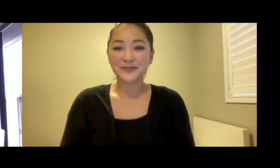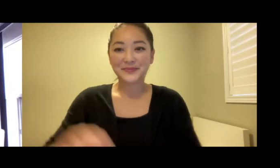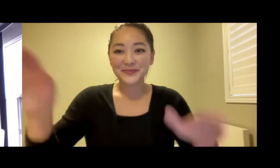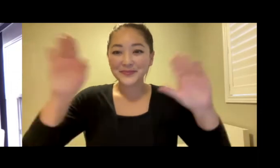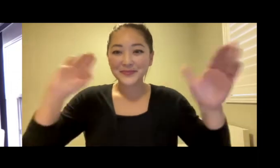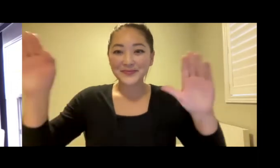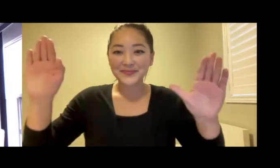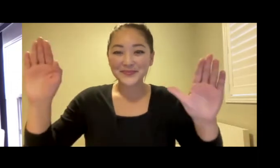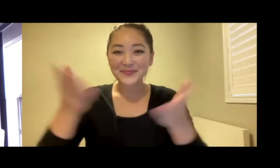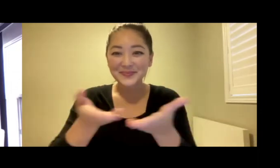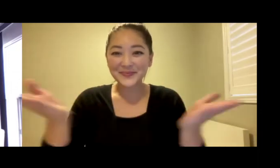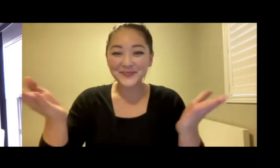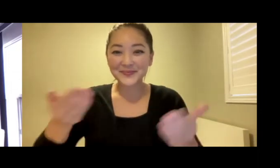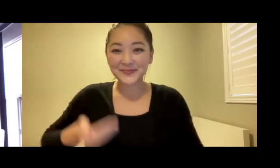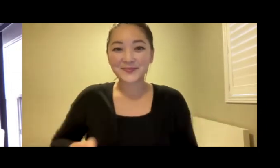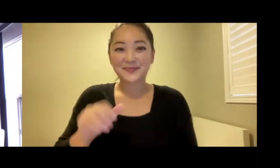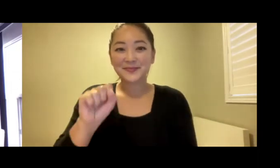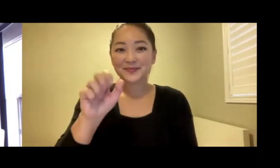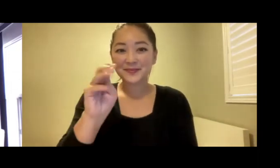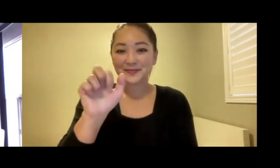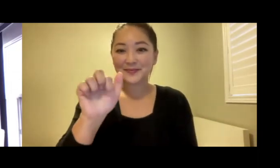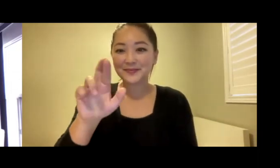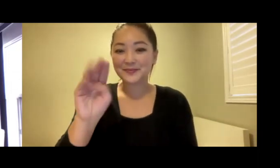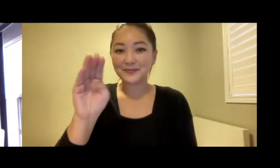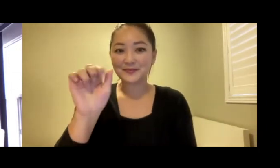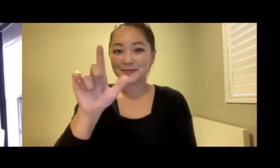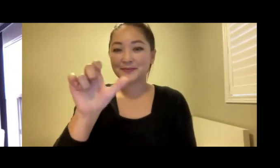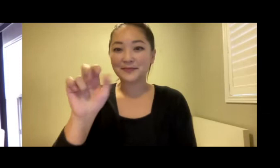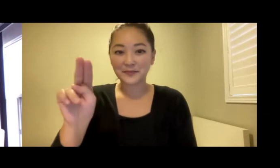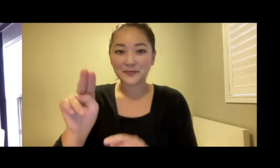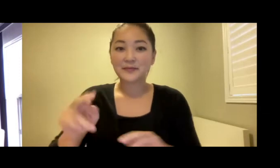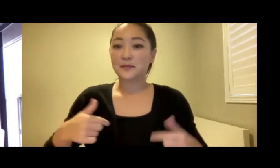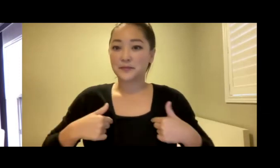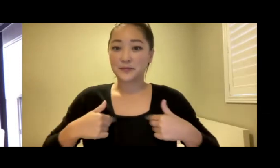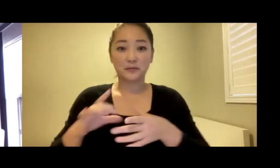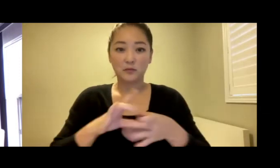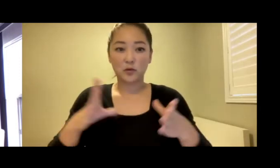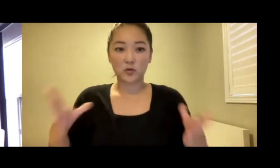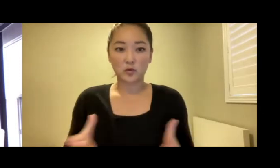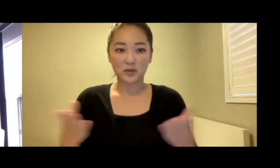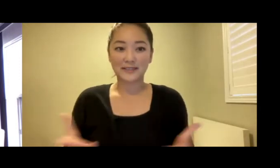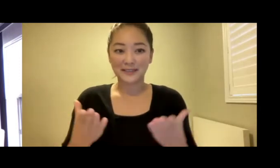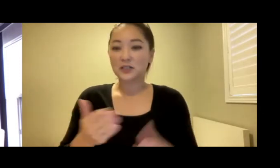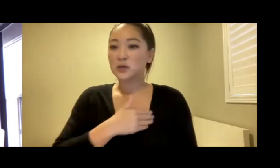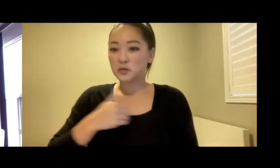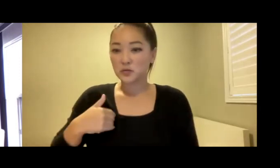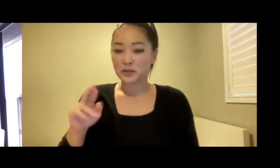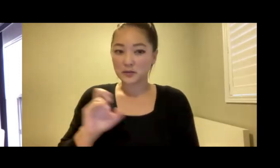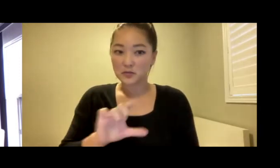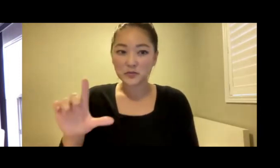Hi, everyone. My name is Samir Balu. I'm the Real Ideas Coordinator at the Toronto Real Asian International Film